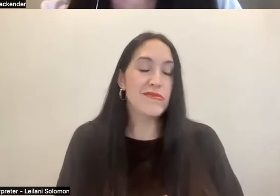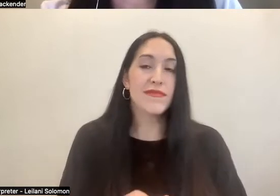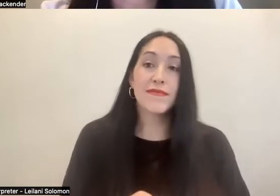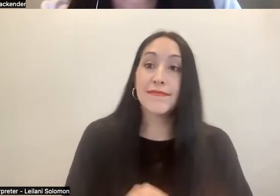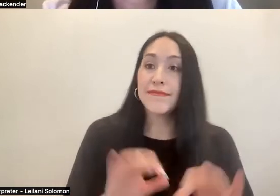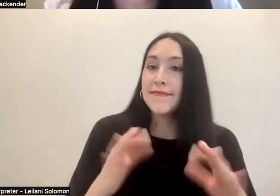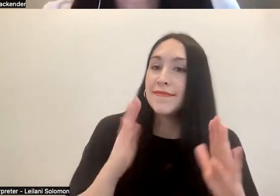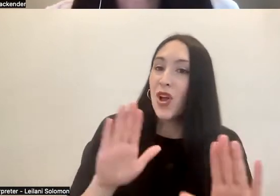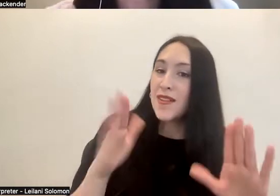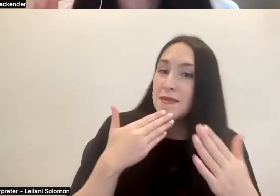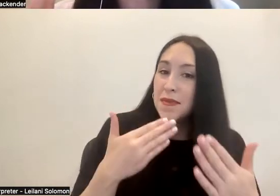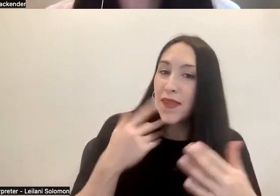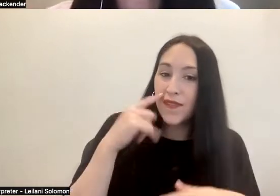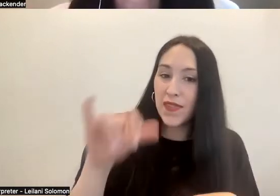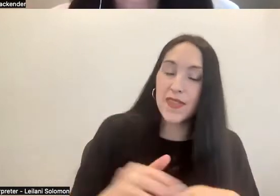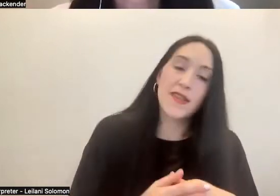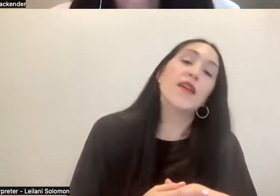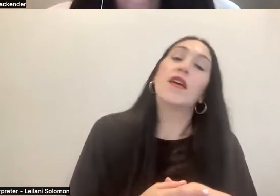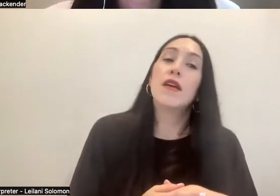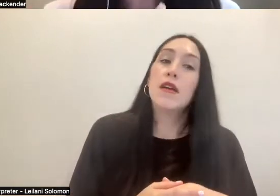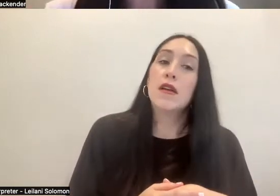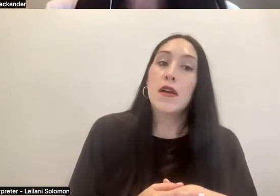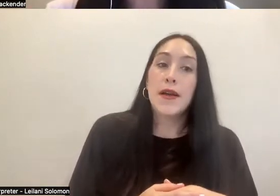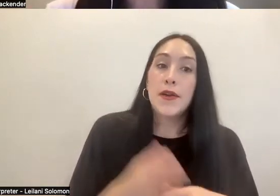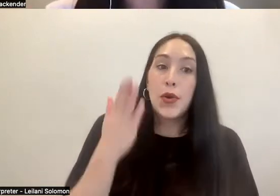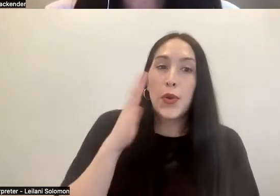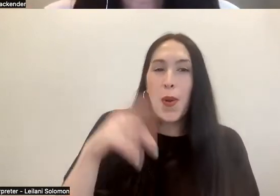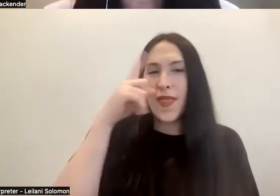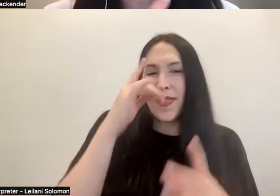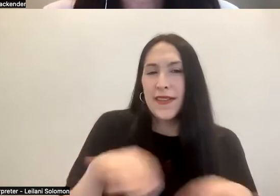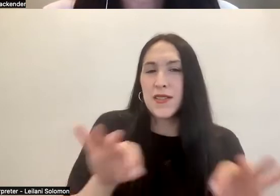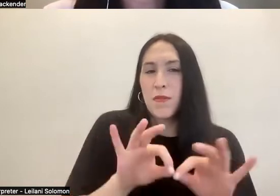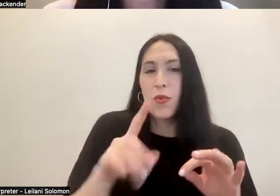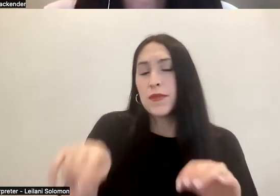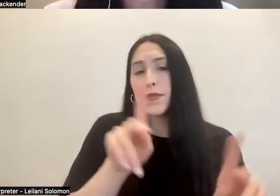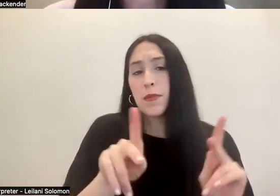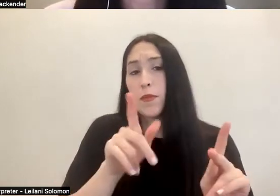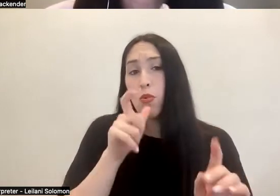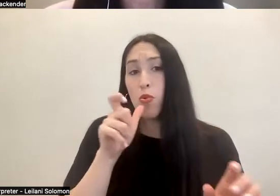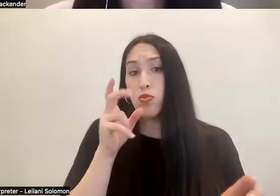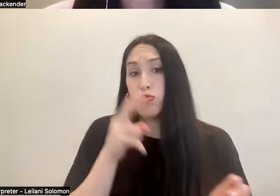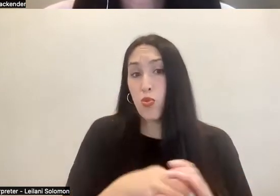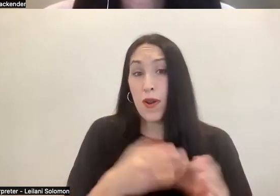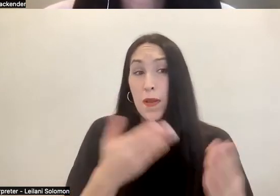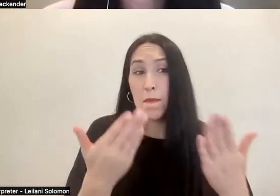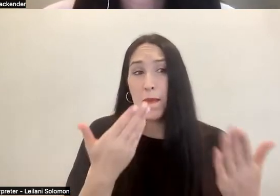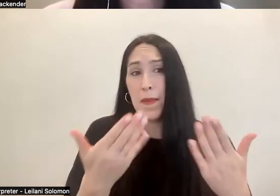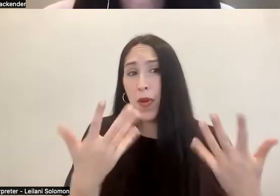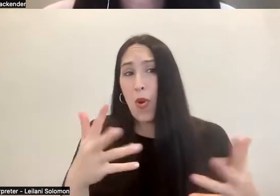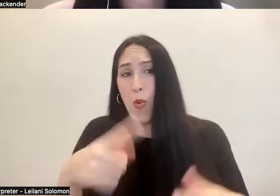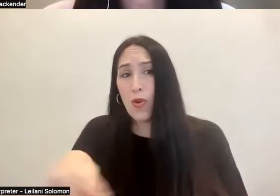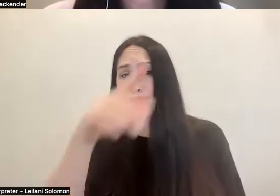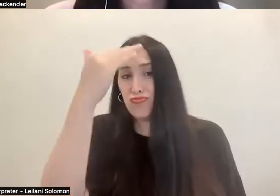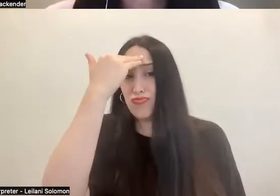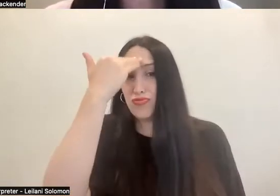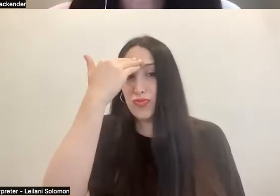important too, folks that are joining us may be familiar, for those that answered our poll, may be somewhat familiar with an